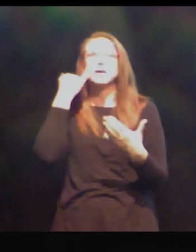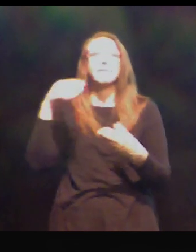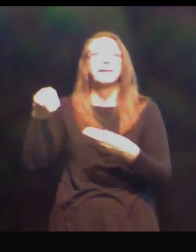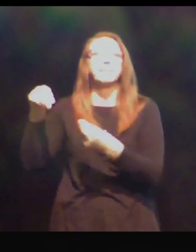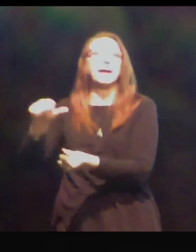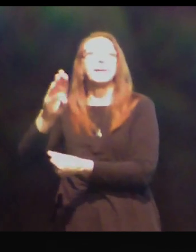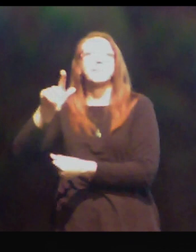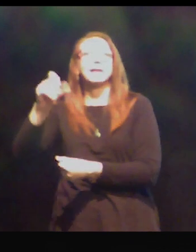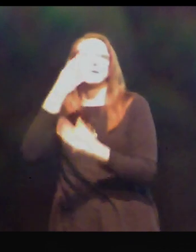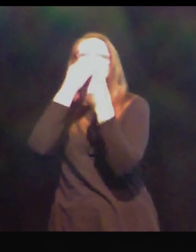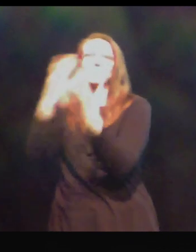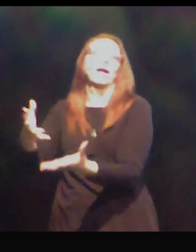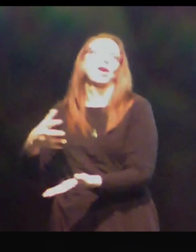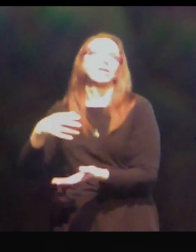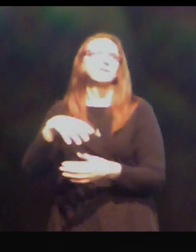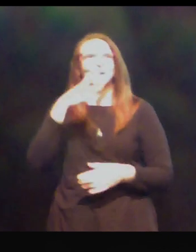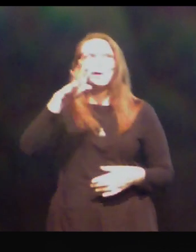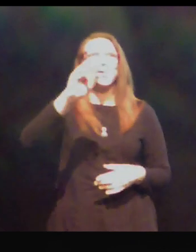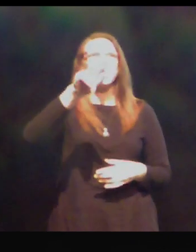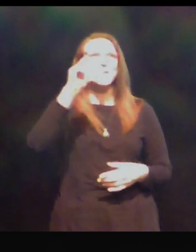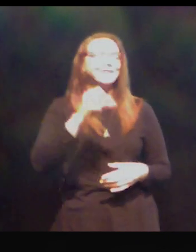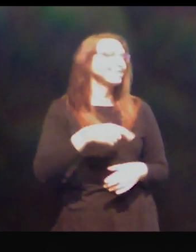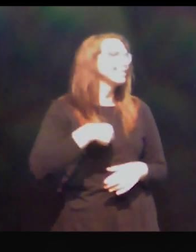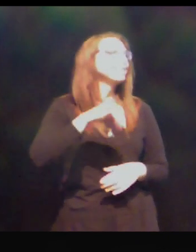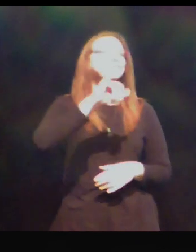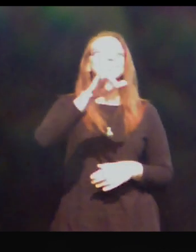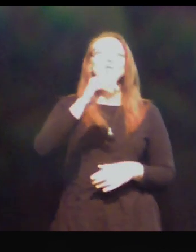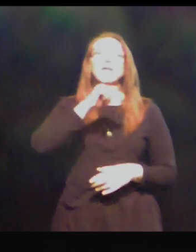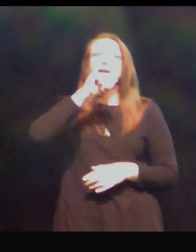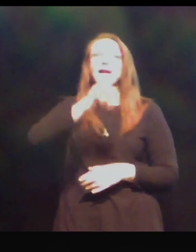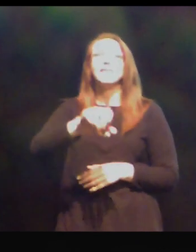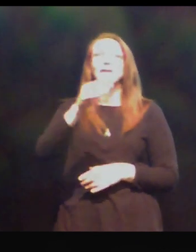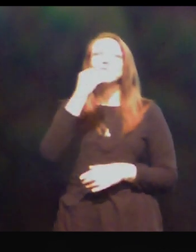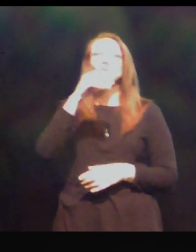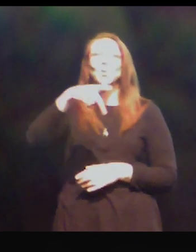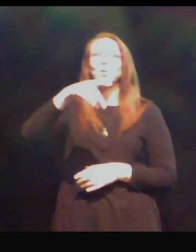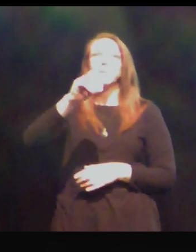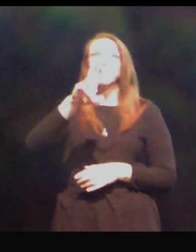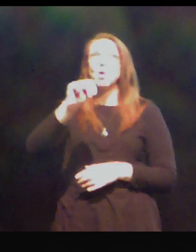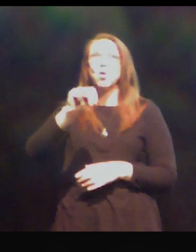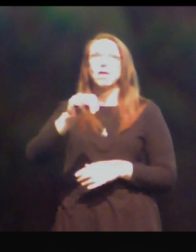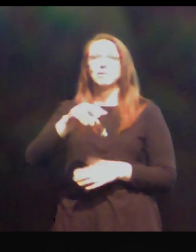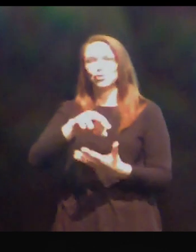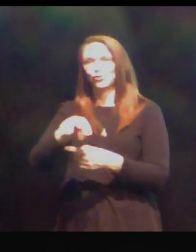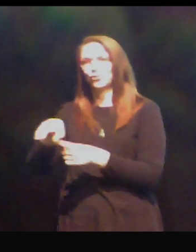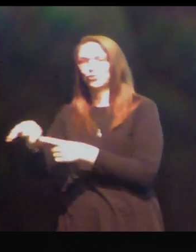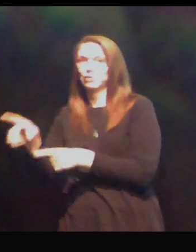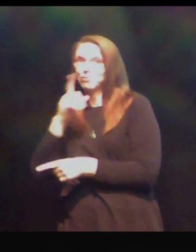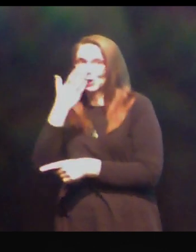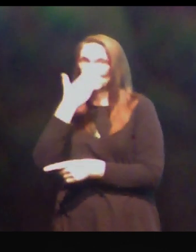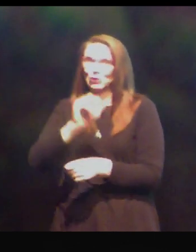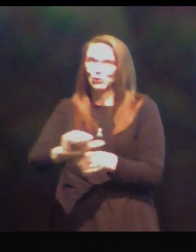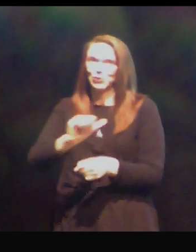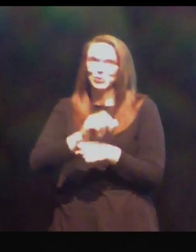my bills or something. I have to say, I do love the food porn in the film, though. Really, really well shot and